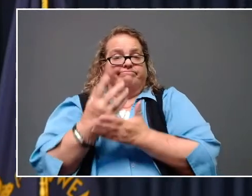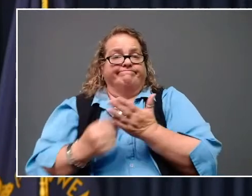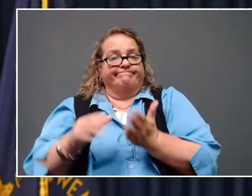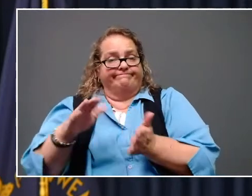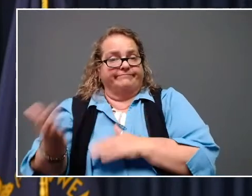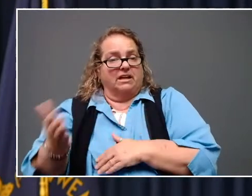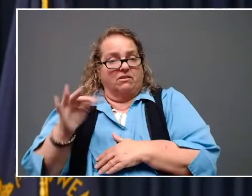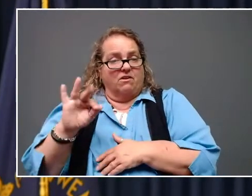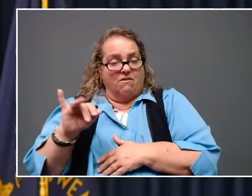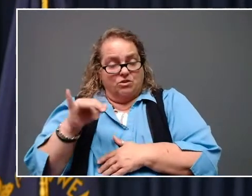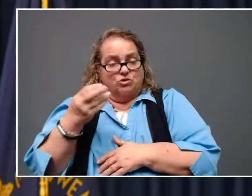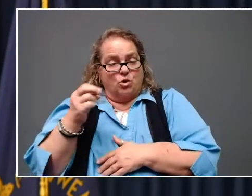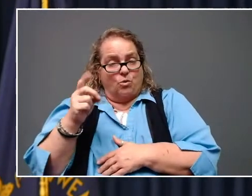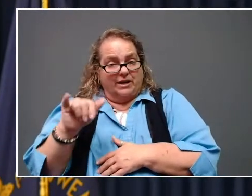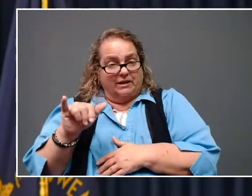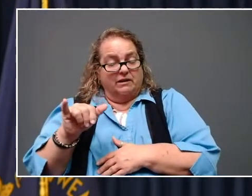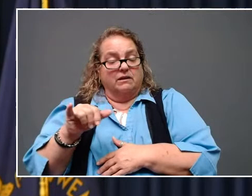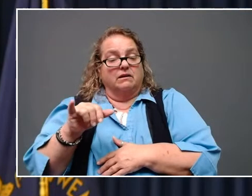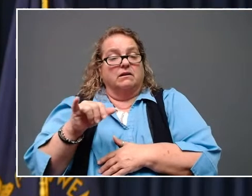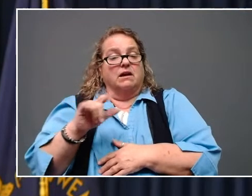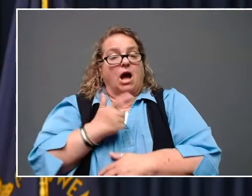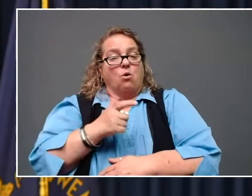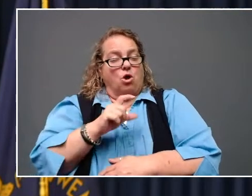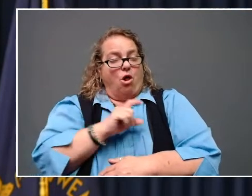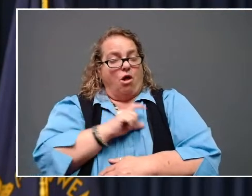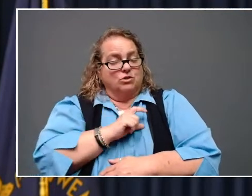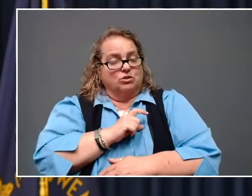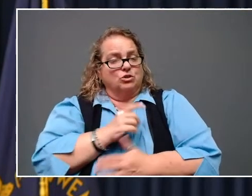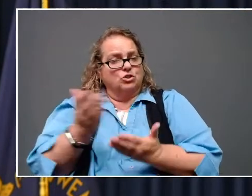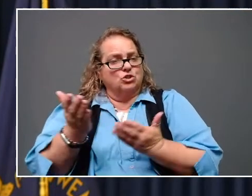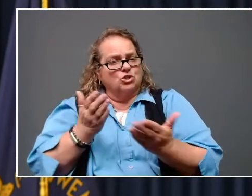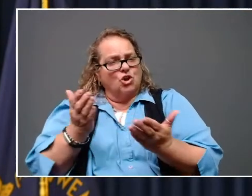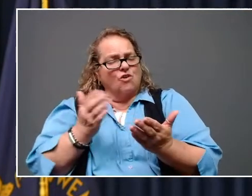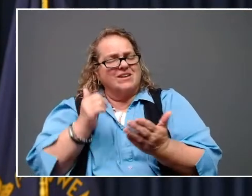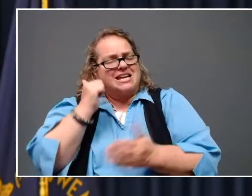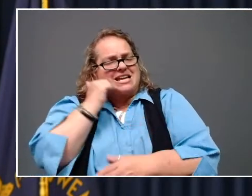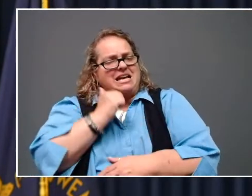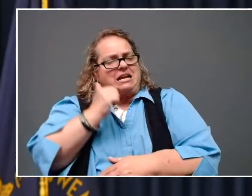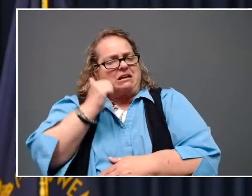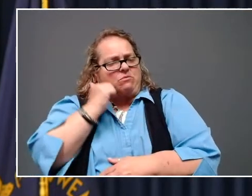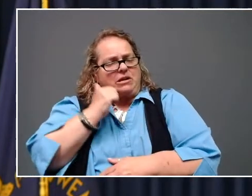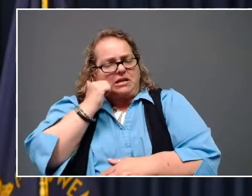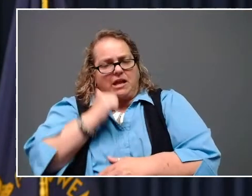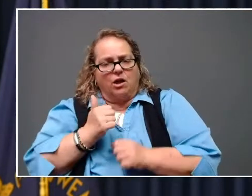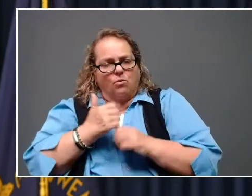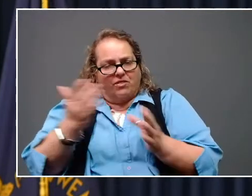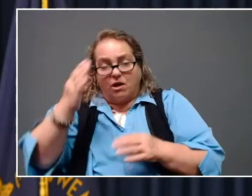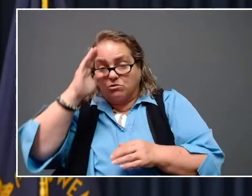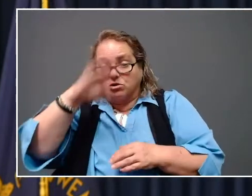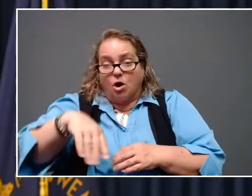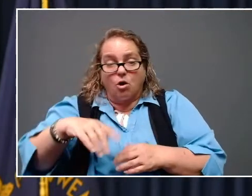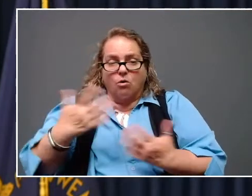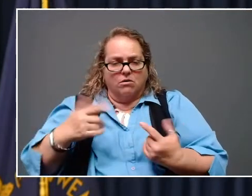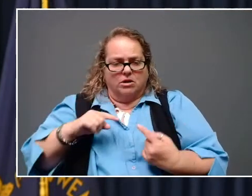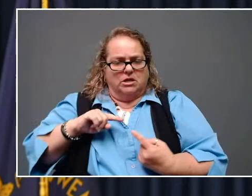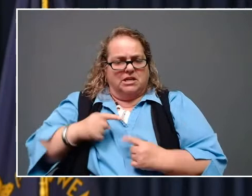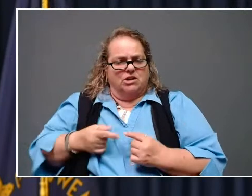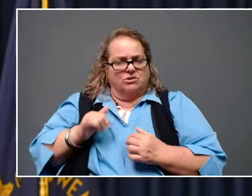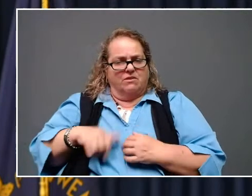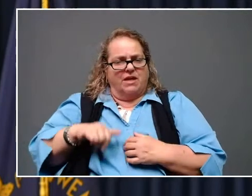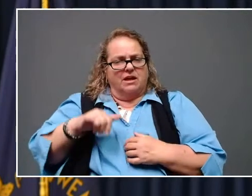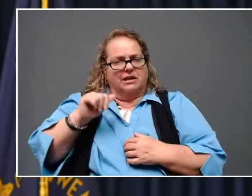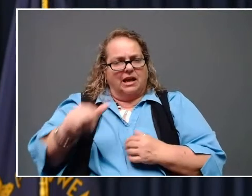enforcement selflessly serve day after day without knowing the danger that awaits them. This week, let us take